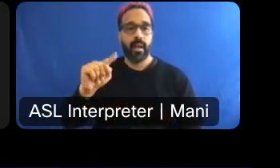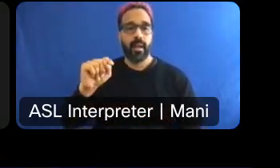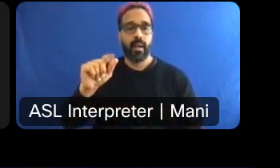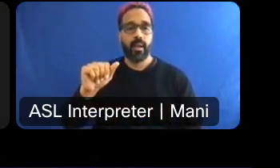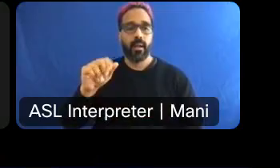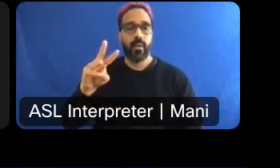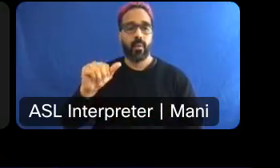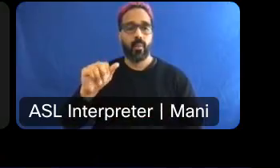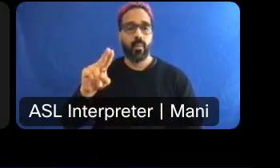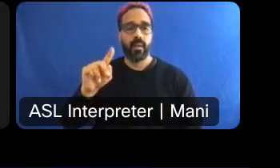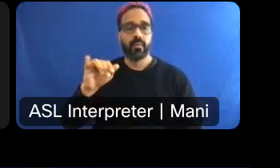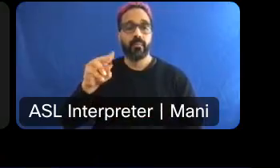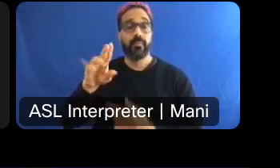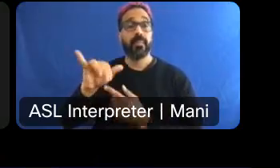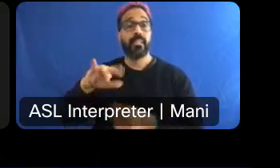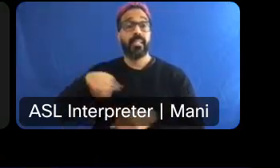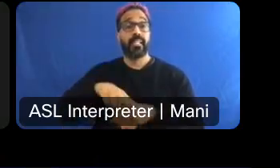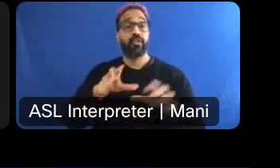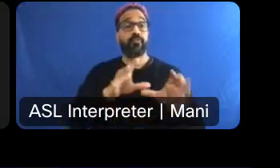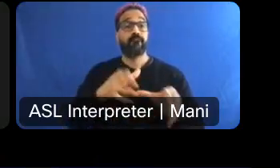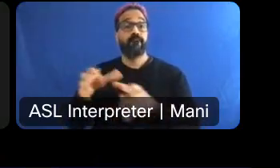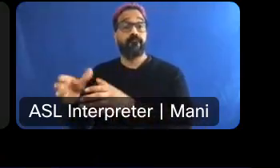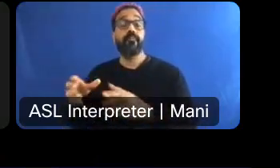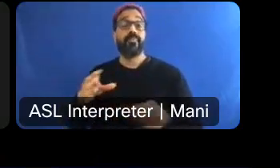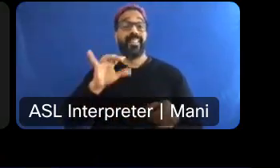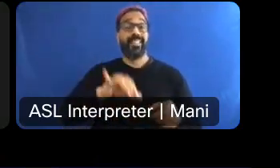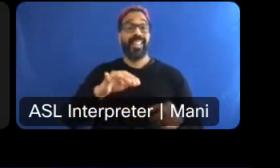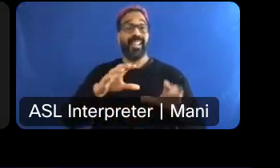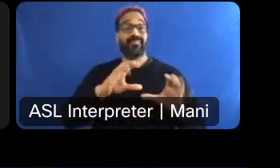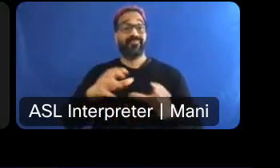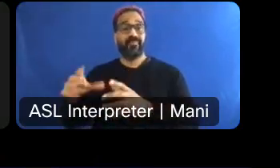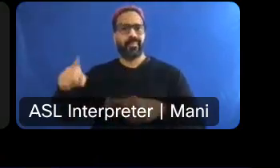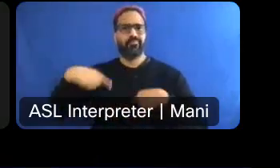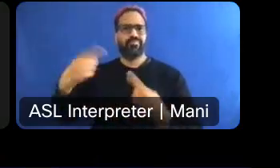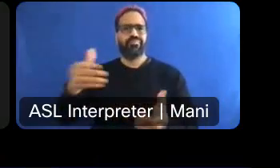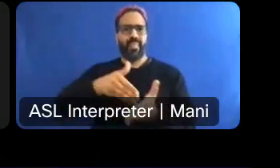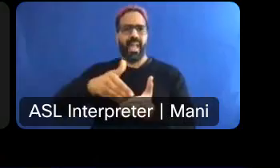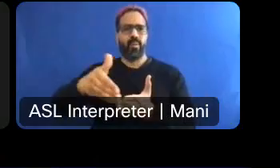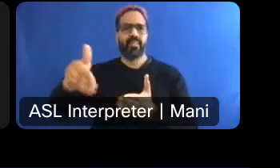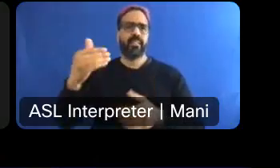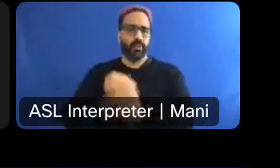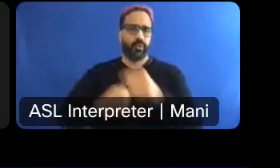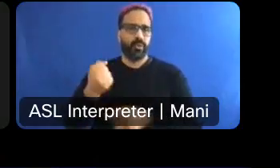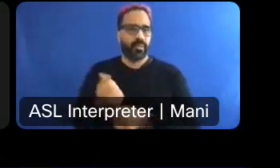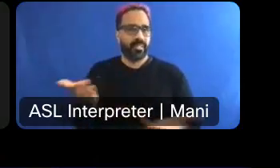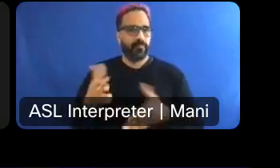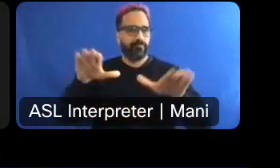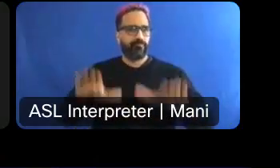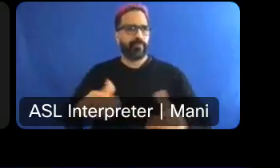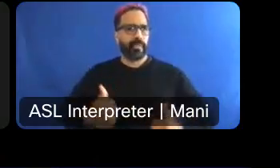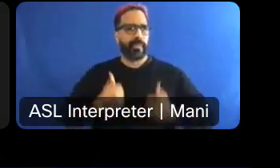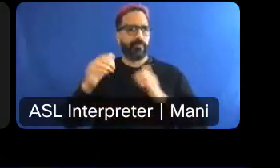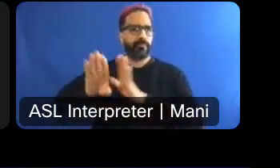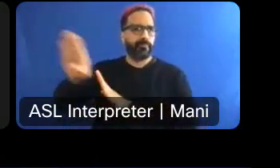possible inhabitants, have lived and thrived for thousands of years. Today, the Council